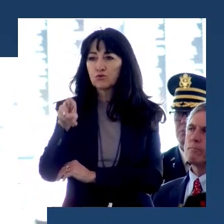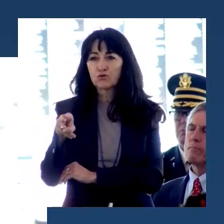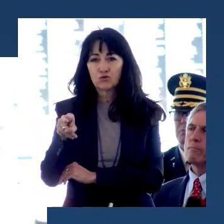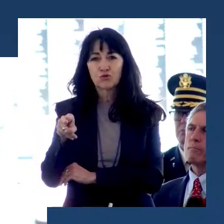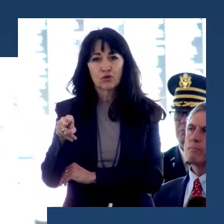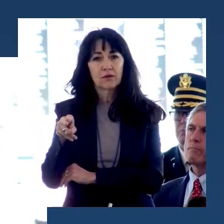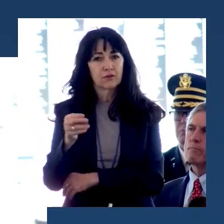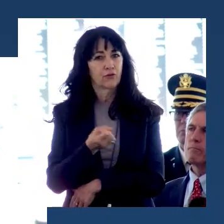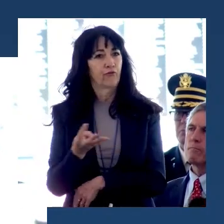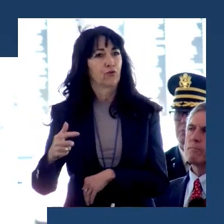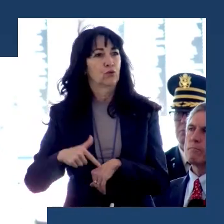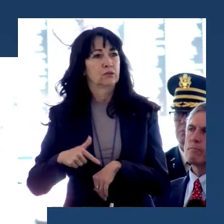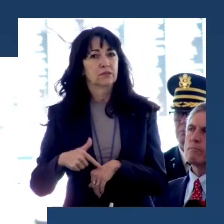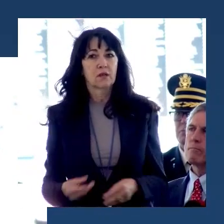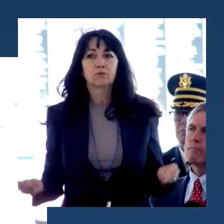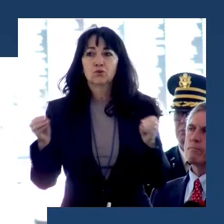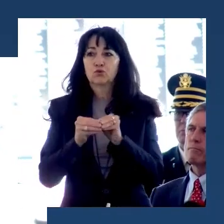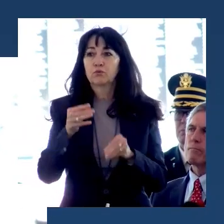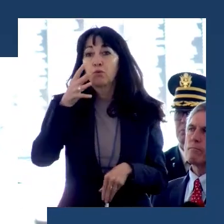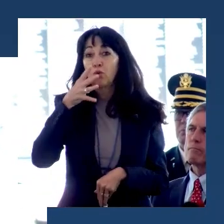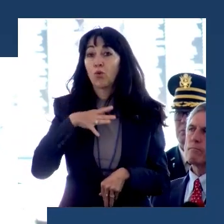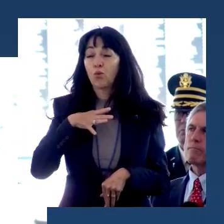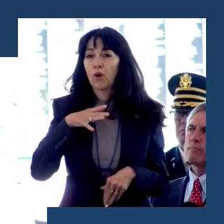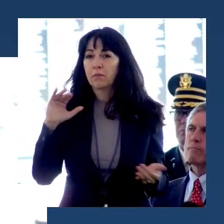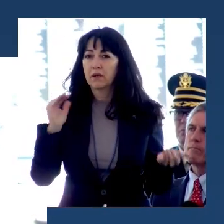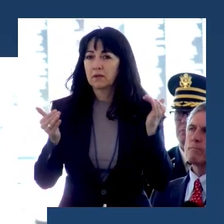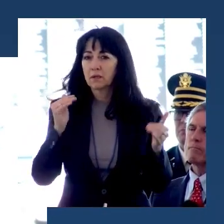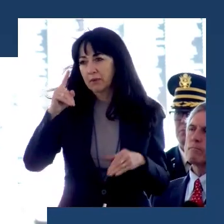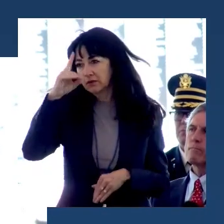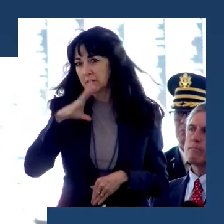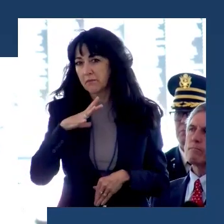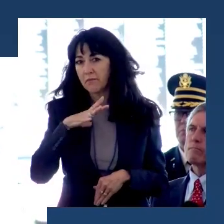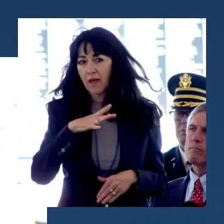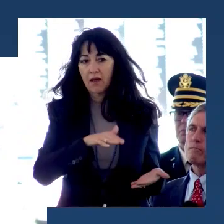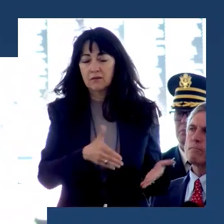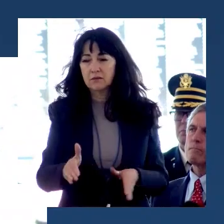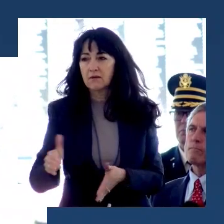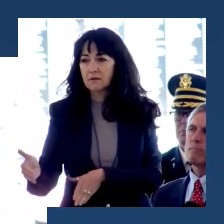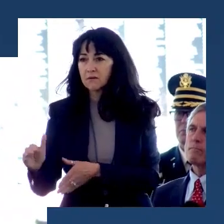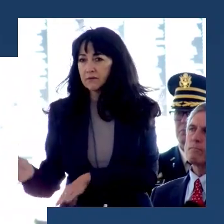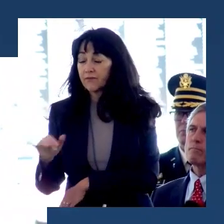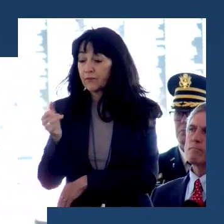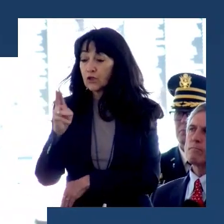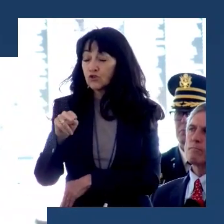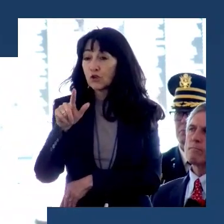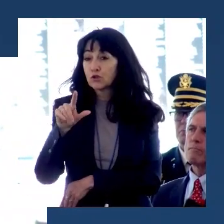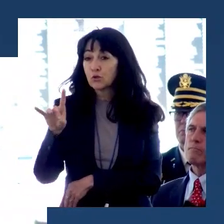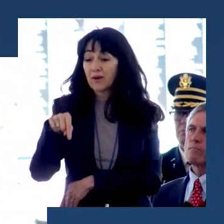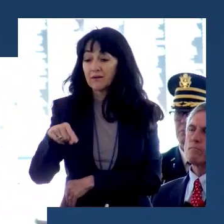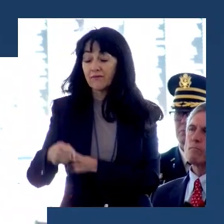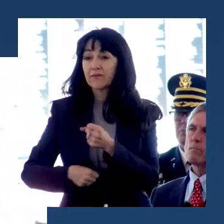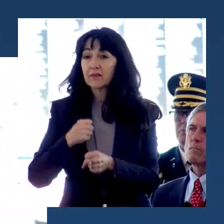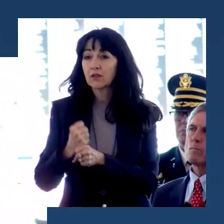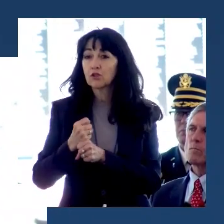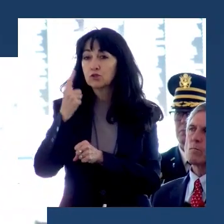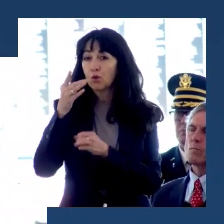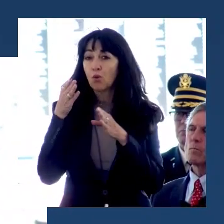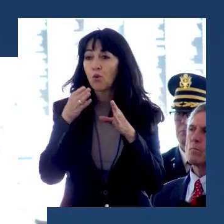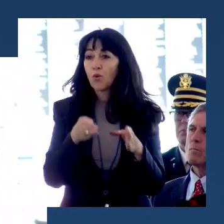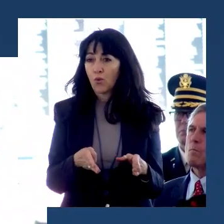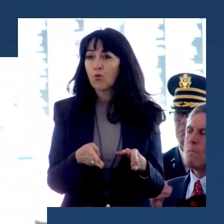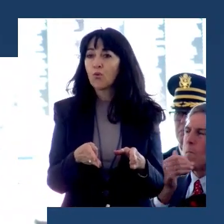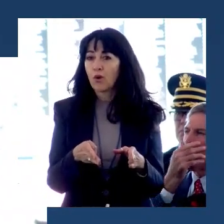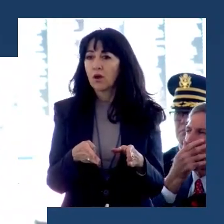more women than men that were killed. In January 28th of this year, a one-way unmanned